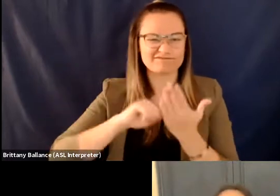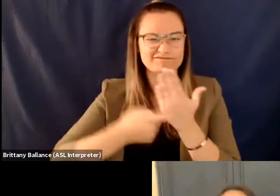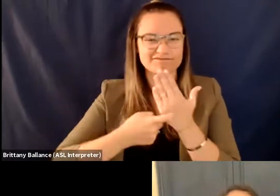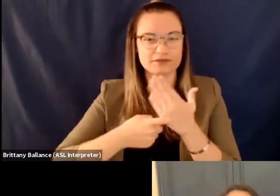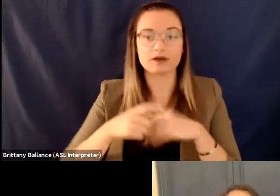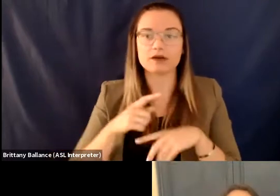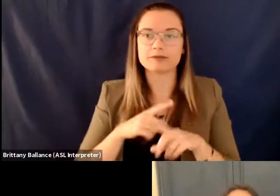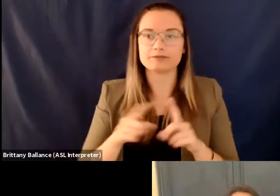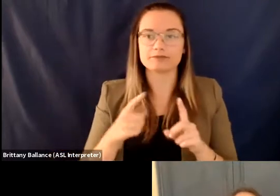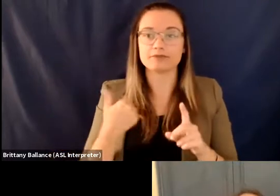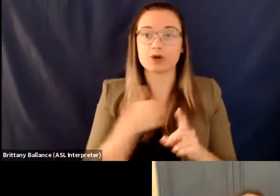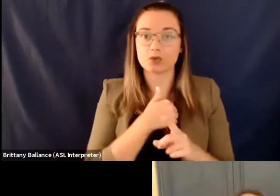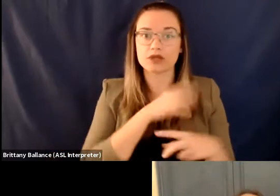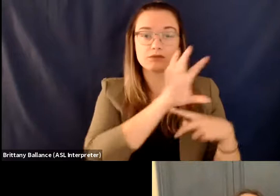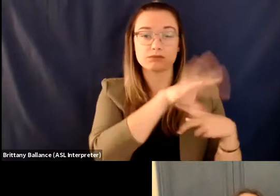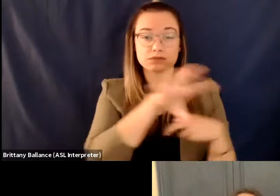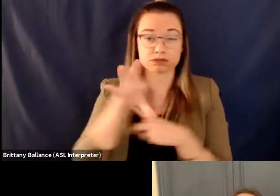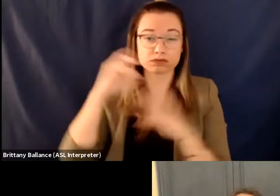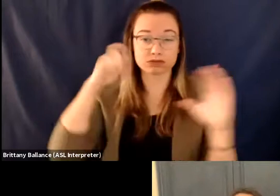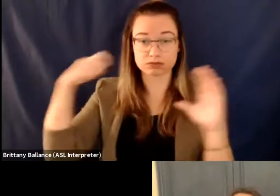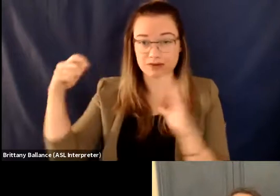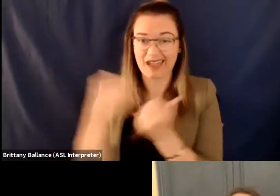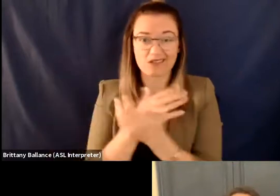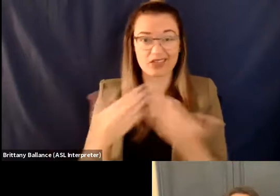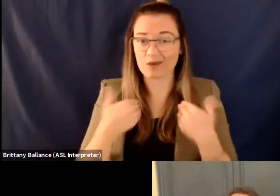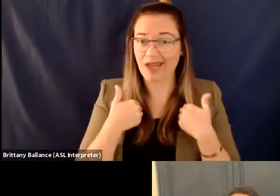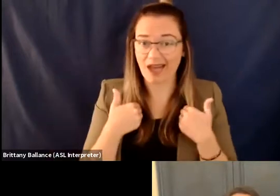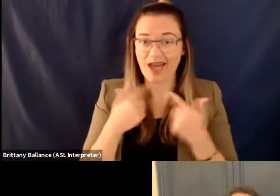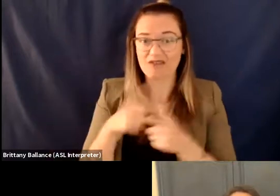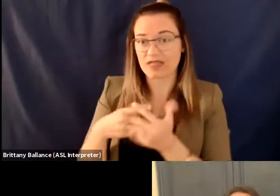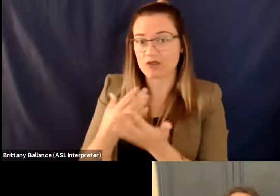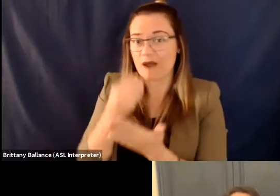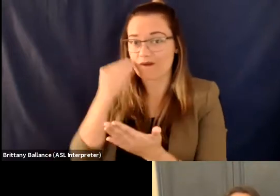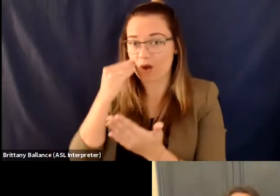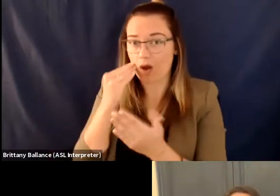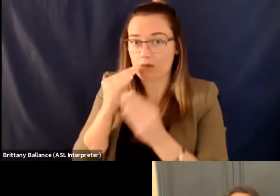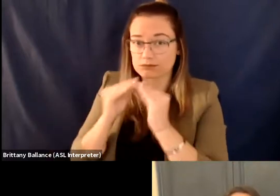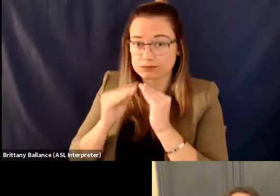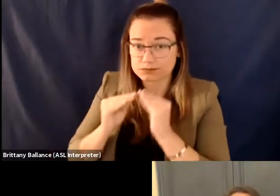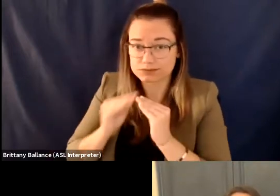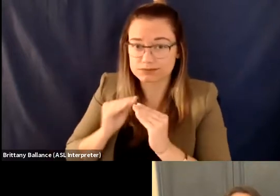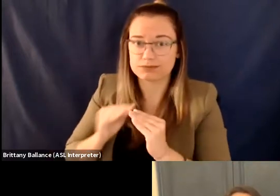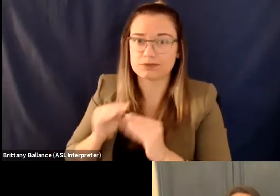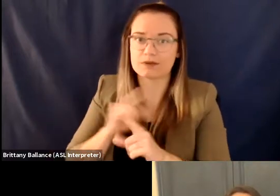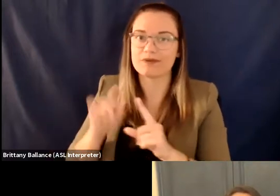we got what we got, and we went home and we worked with what we got. But this was not the first